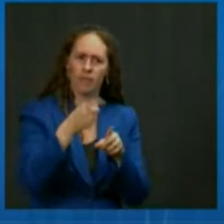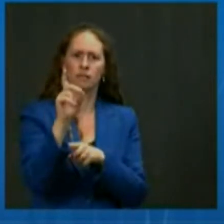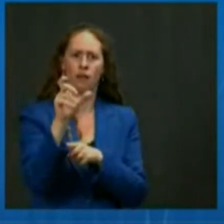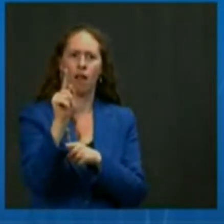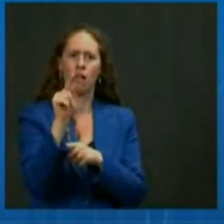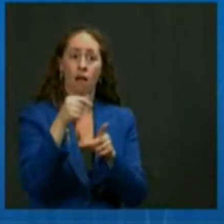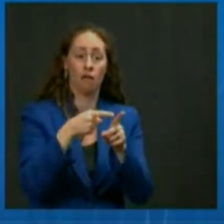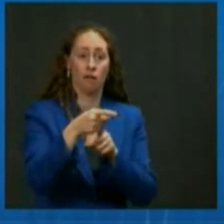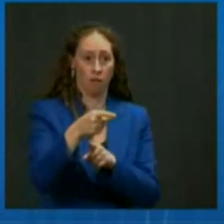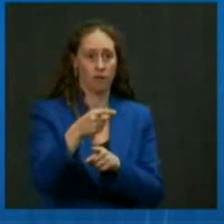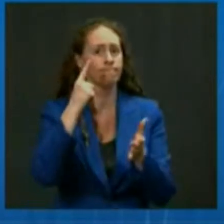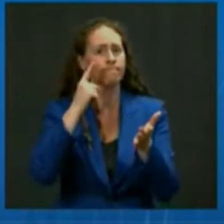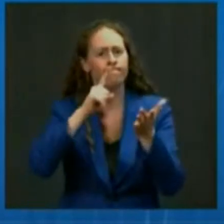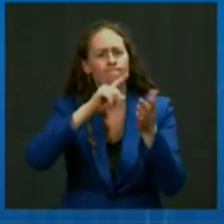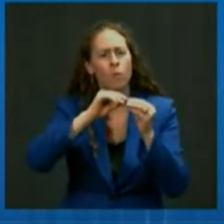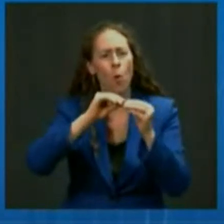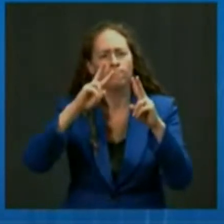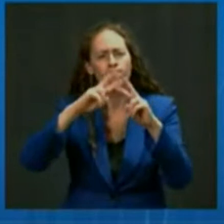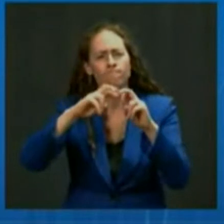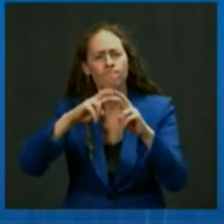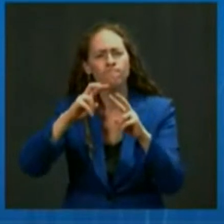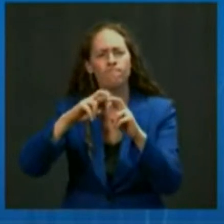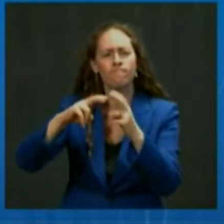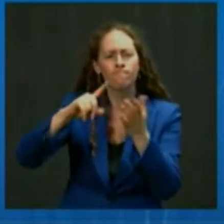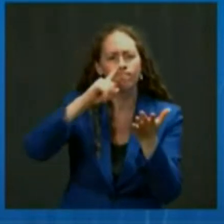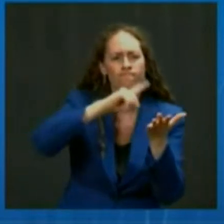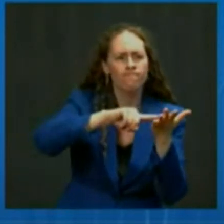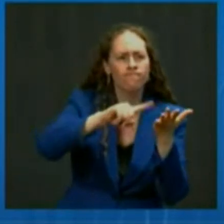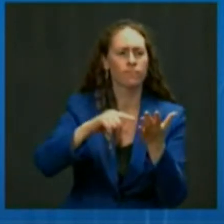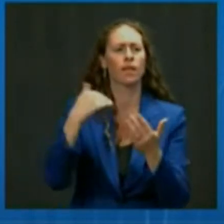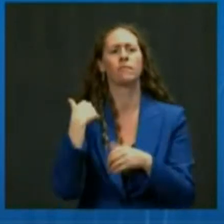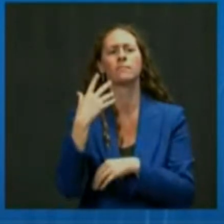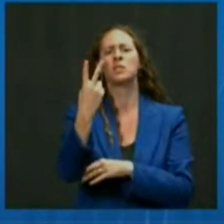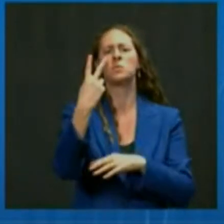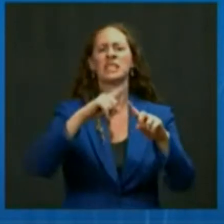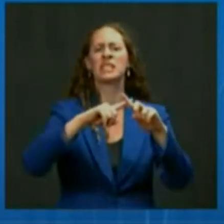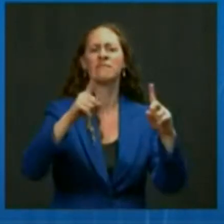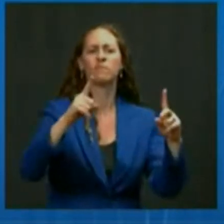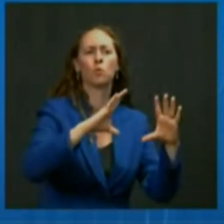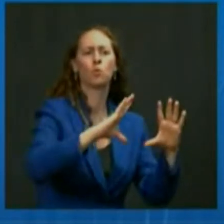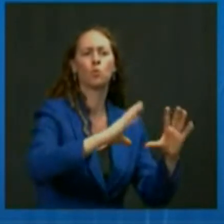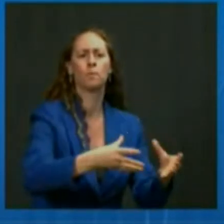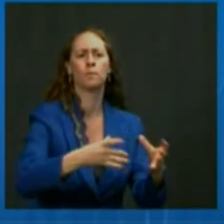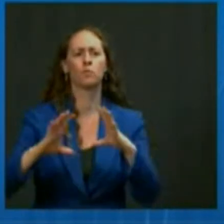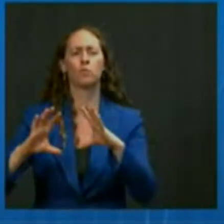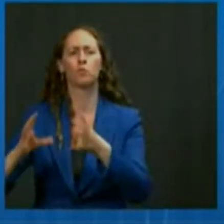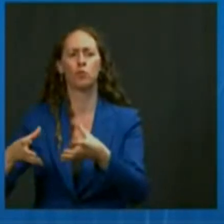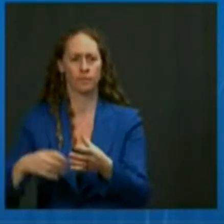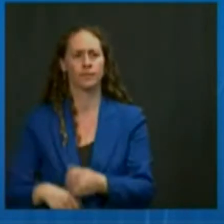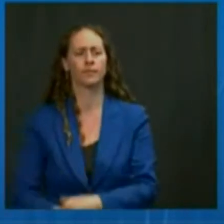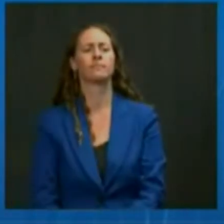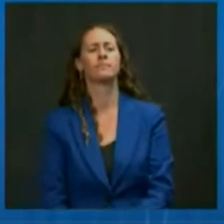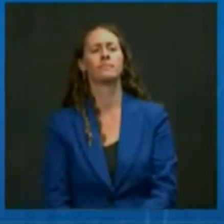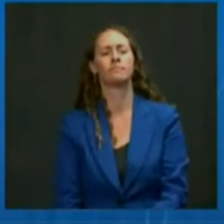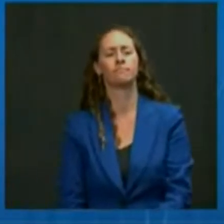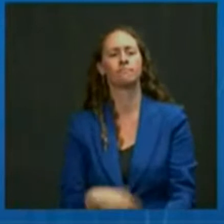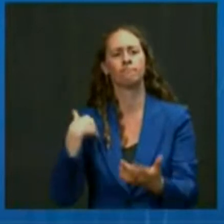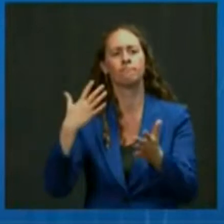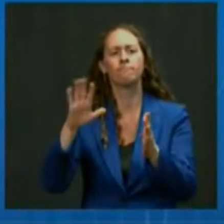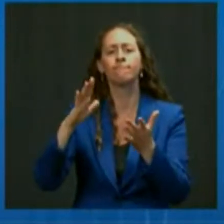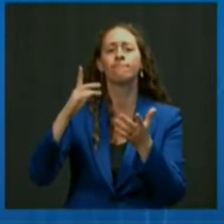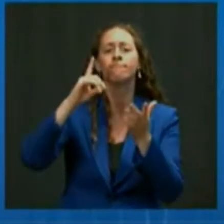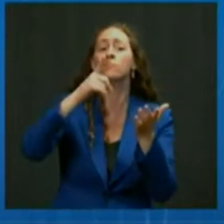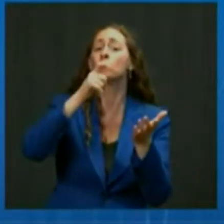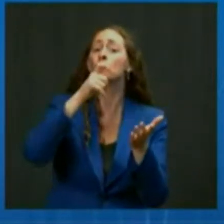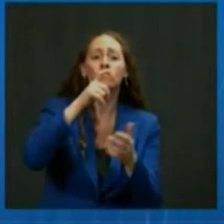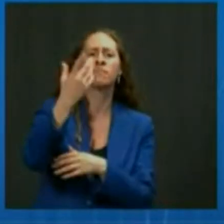vaccine effectiveness cohort studies that include more than 4,000 healthcare personnel, first responders, and other frontline workers in 8